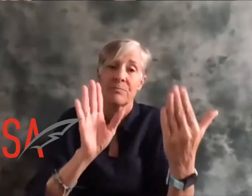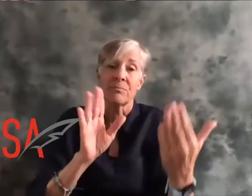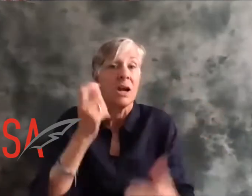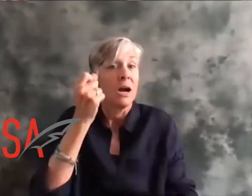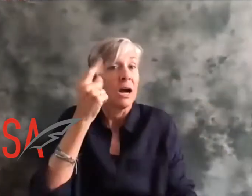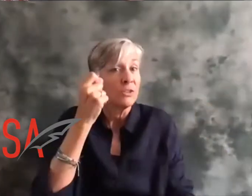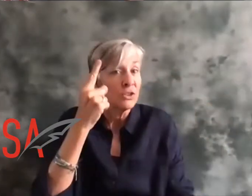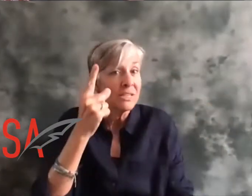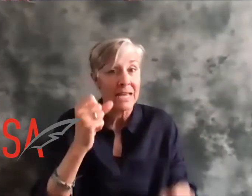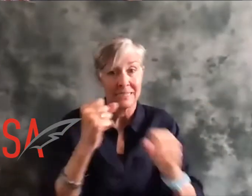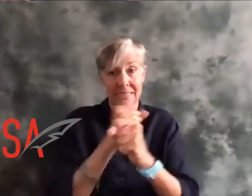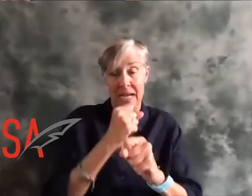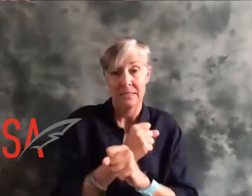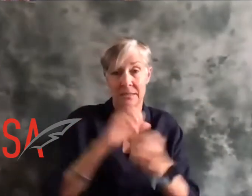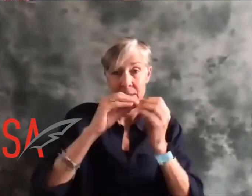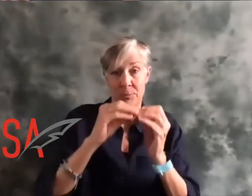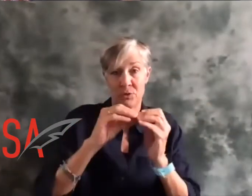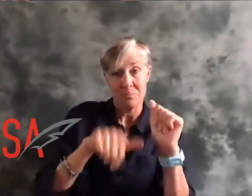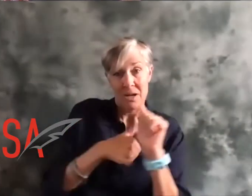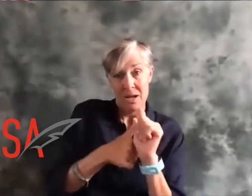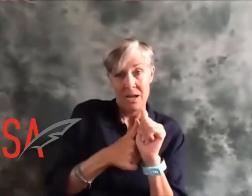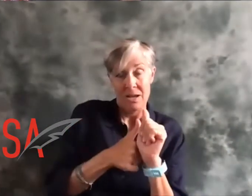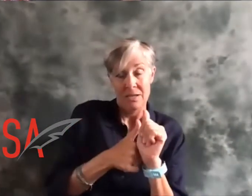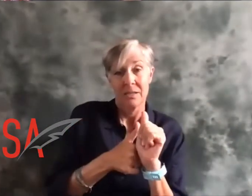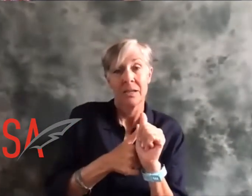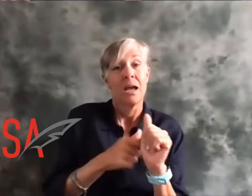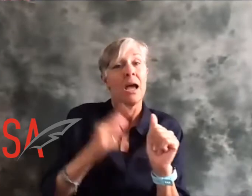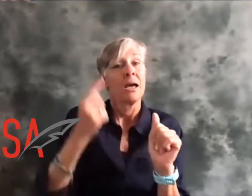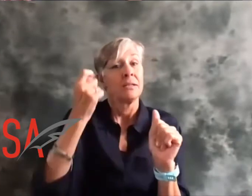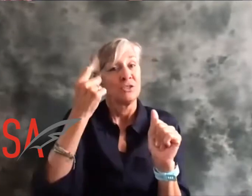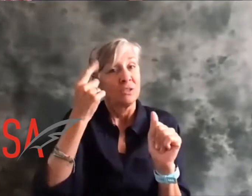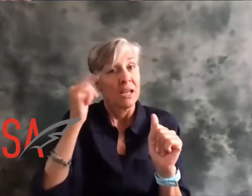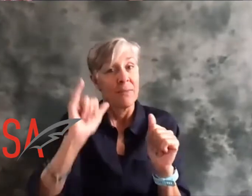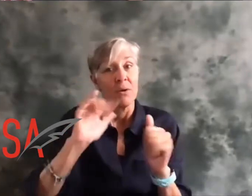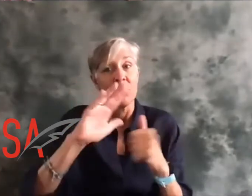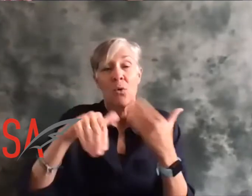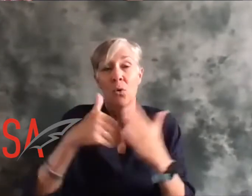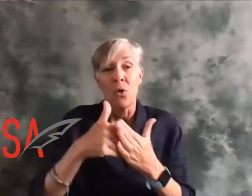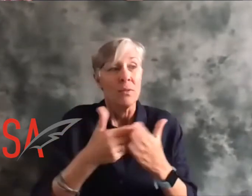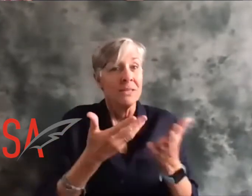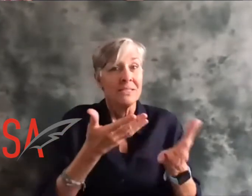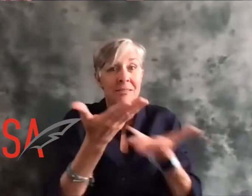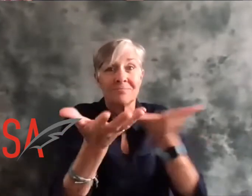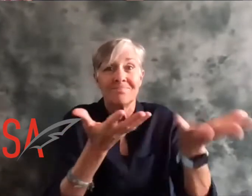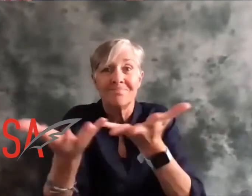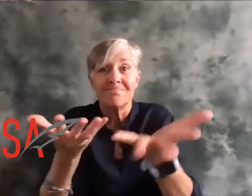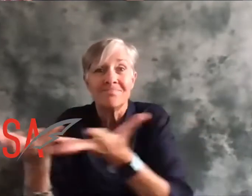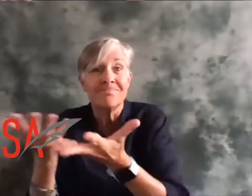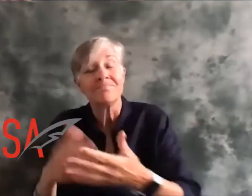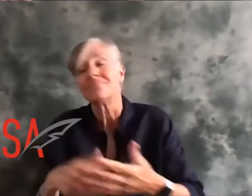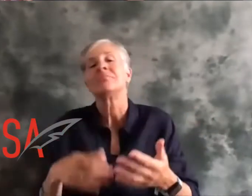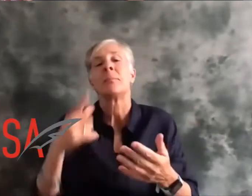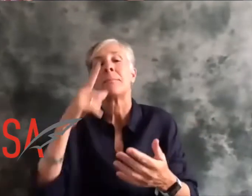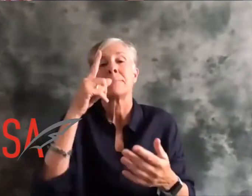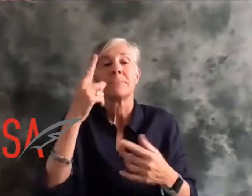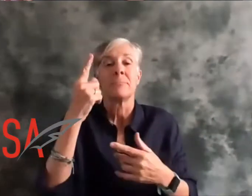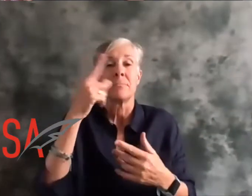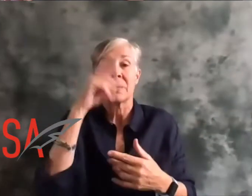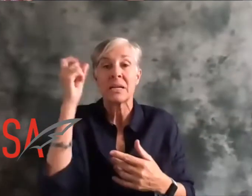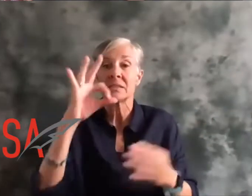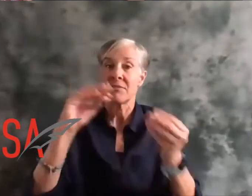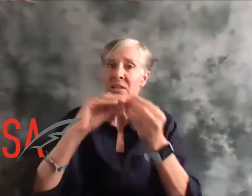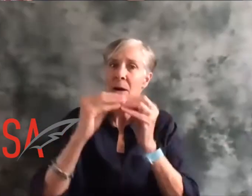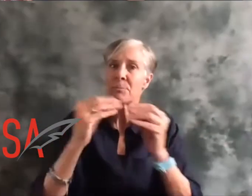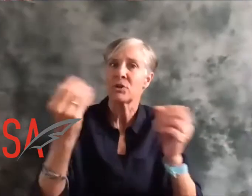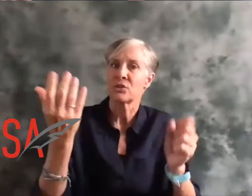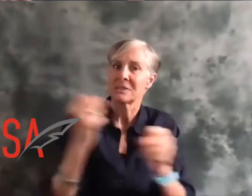understand the statistics behind it, and then realize that all these engagements that are happening are because of those stats and opening the